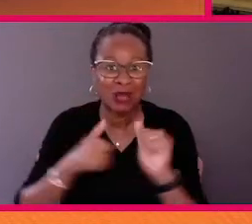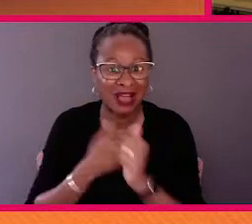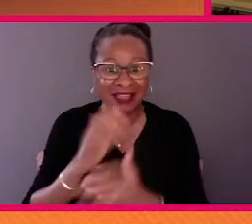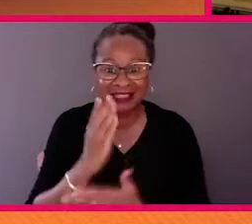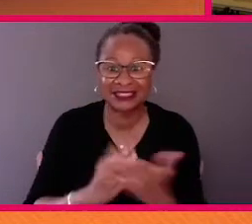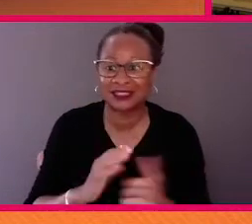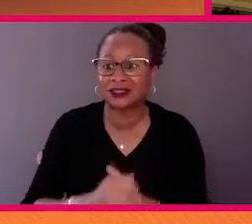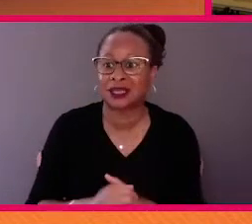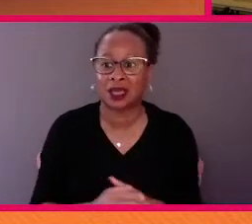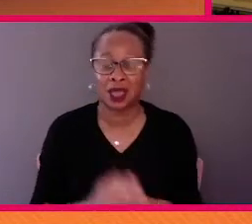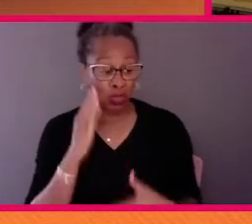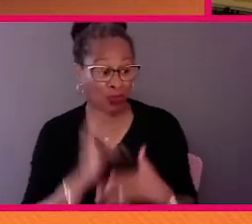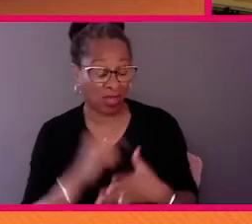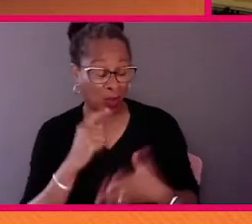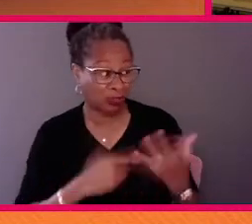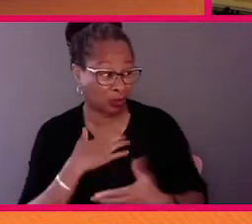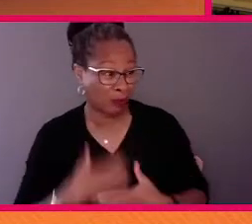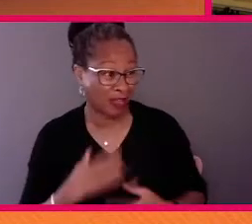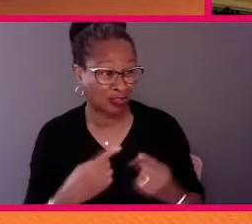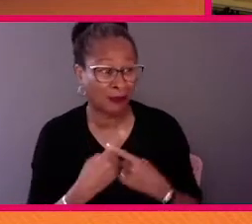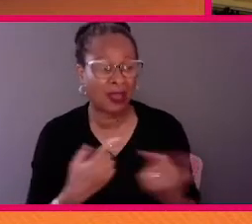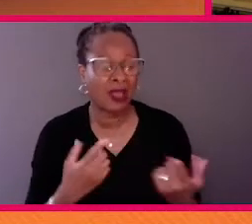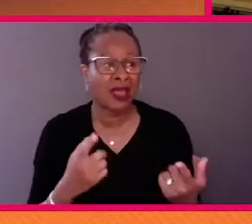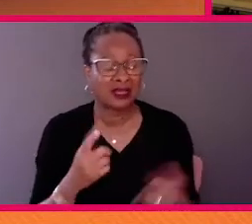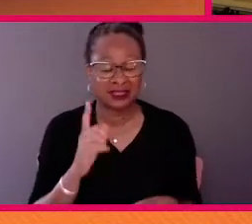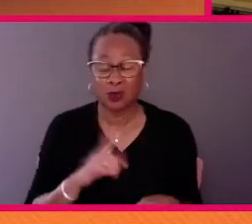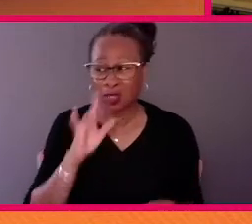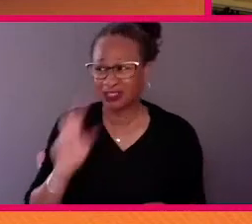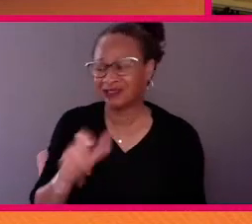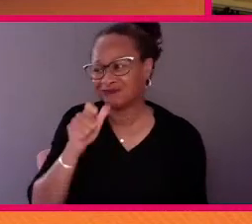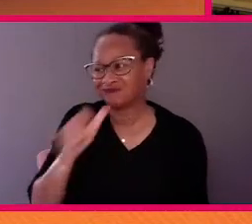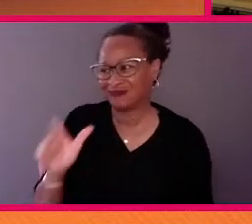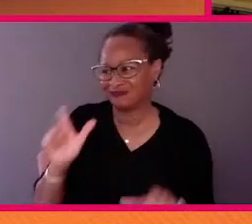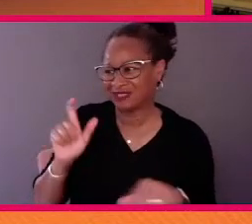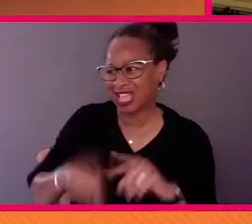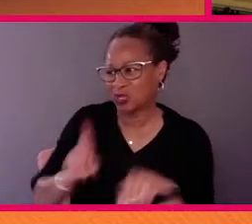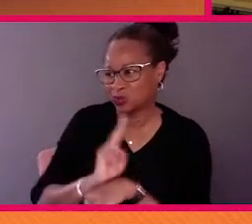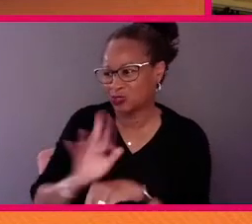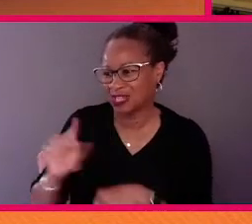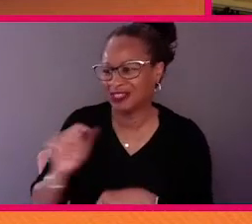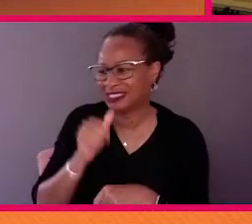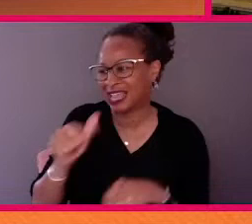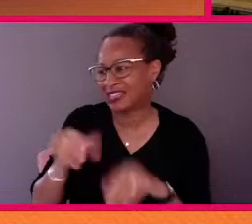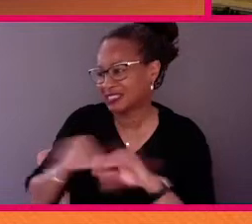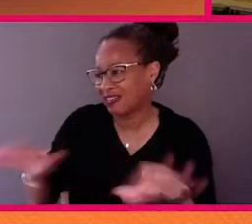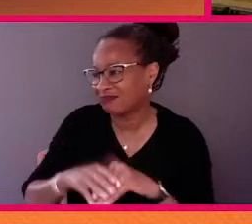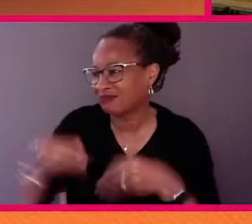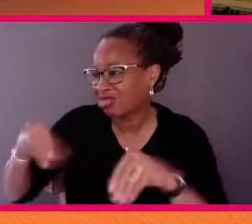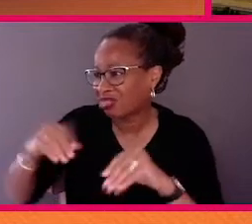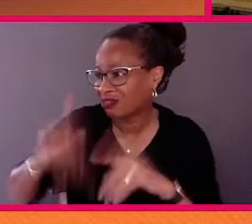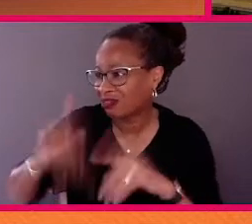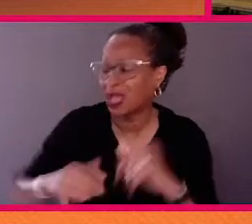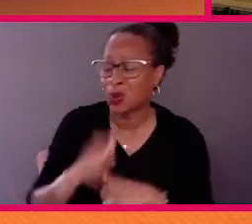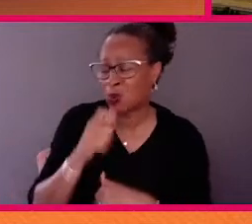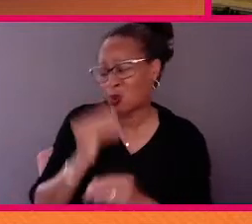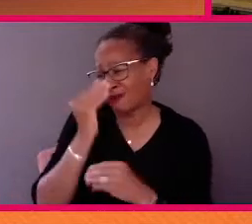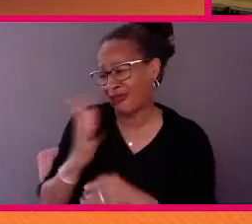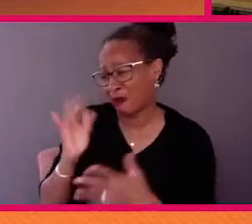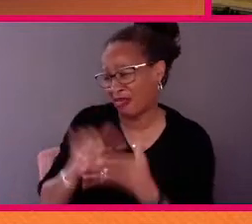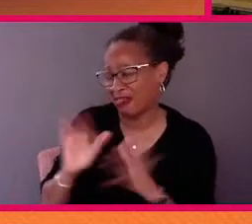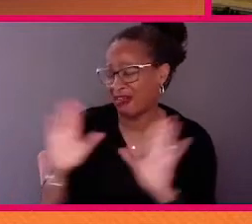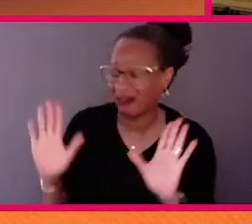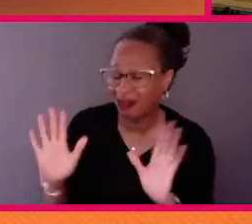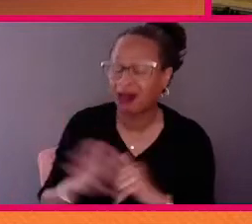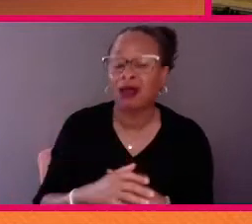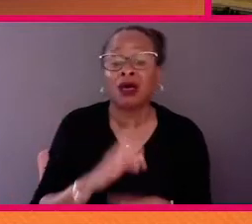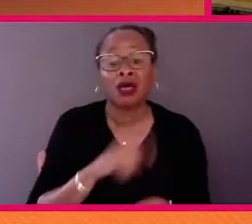as unmarketable or niche. Who's the audience for this? Who's going to care about this, right? And those simple things that people